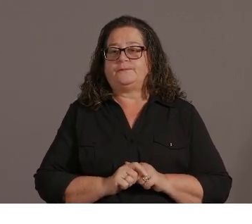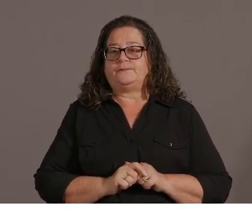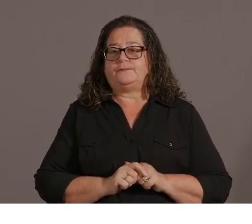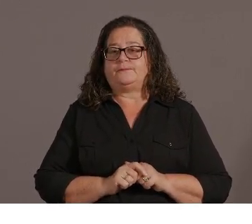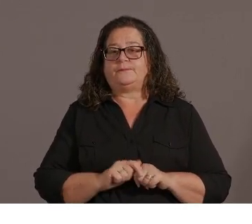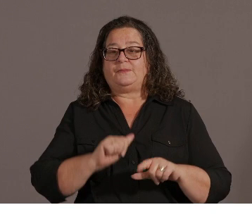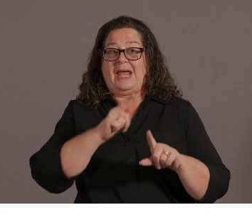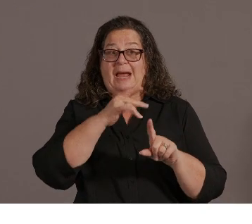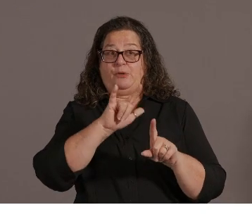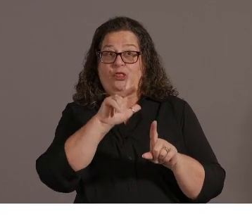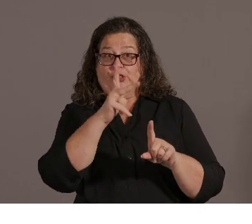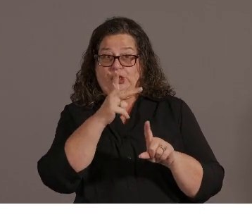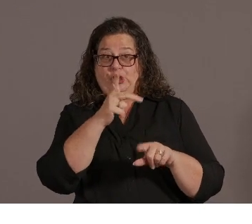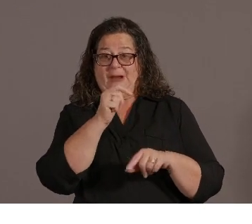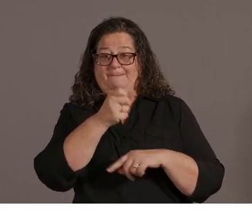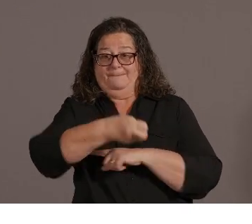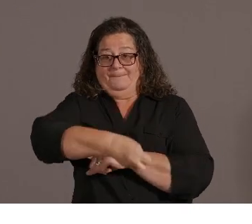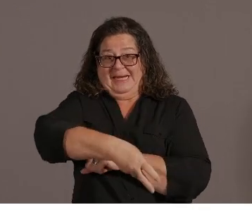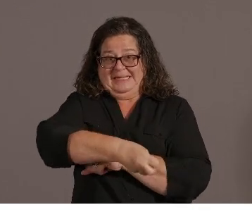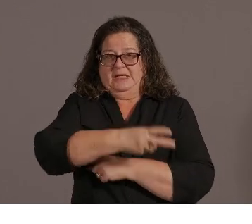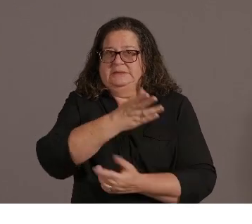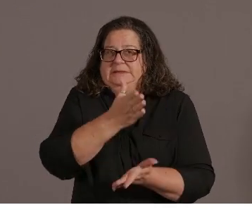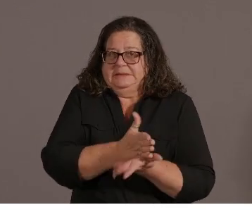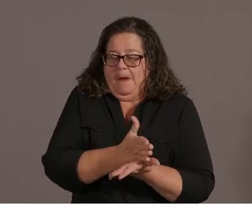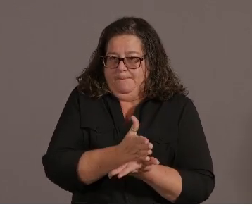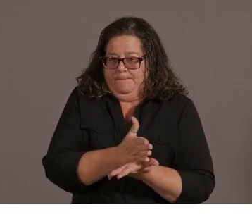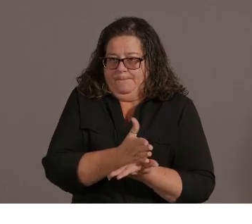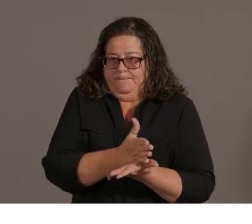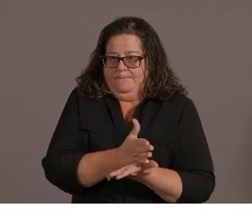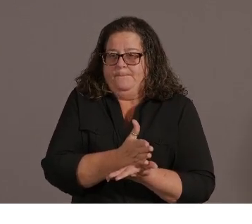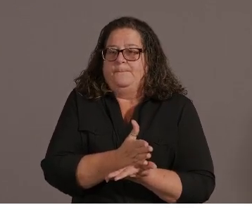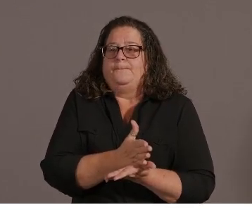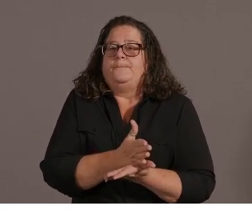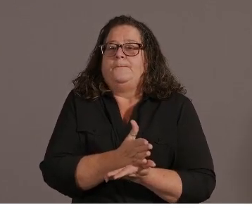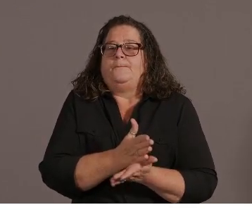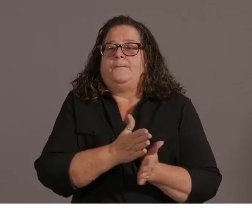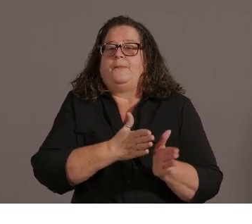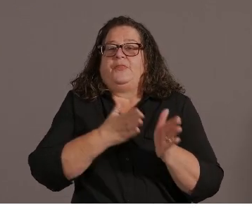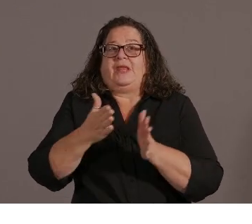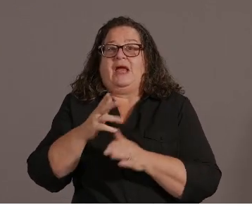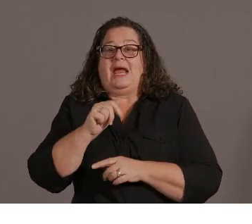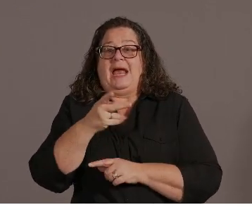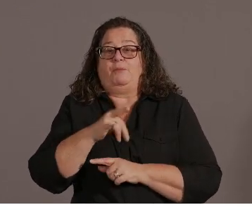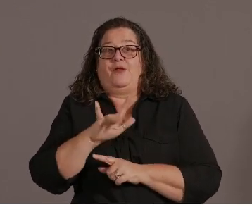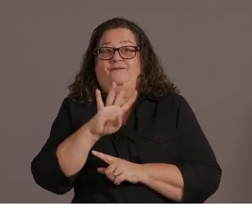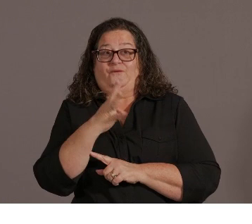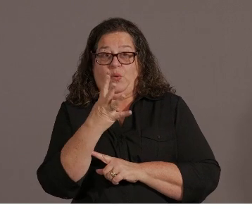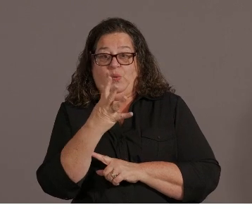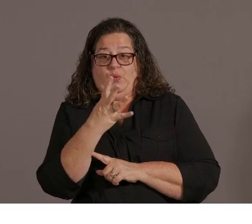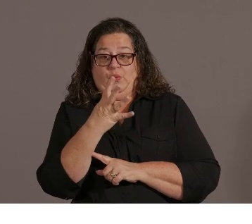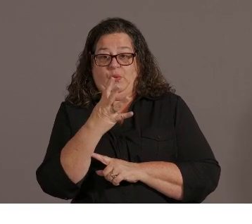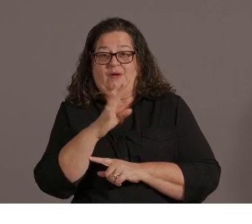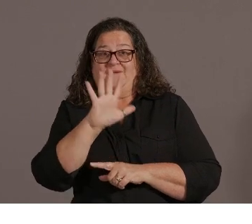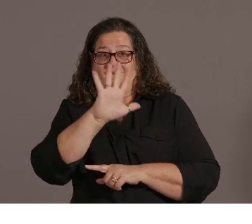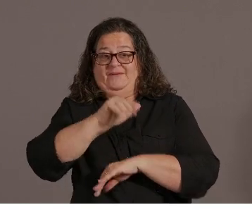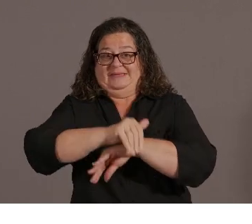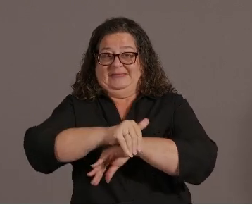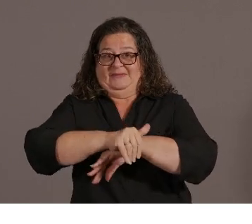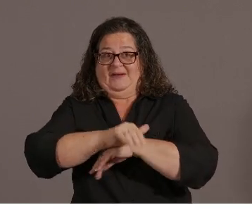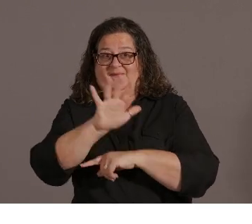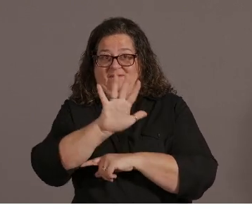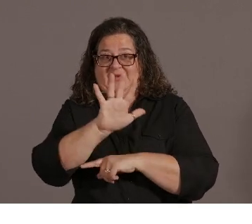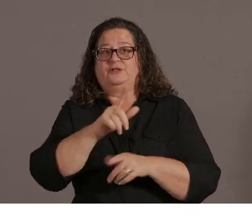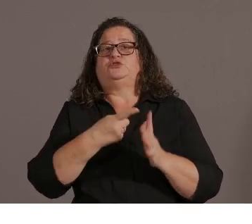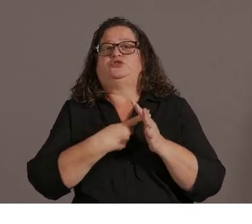we will presume providing vaccinations at 5 p.m. on April 4th. Following that, we will